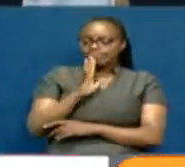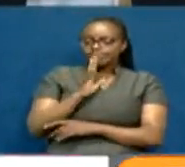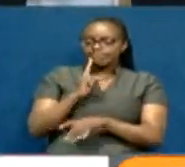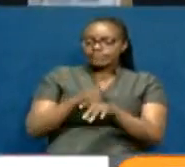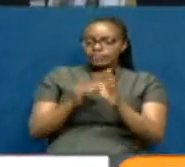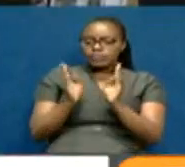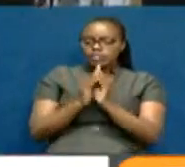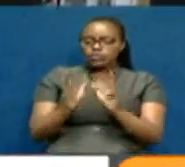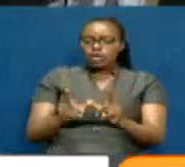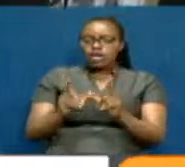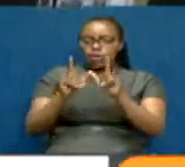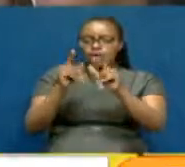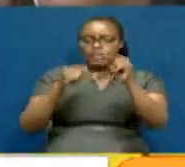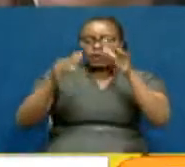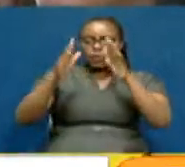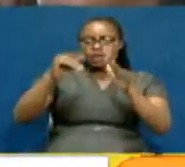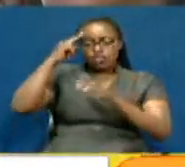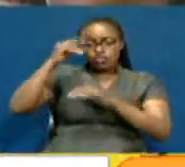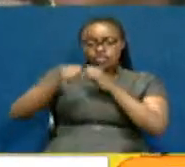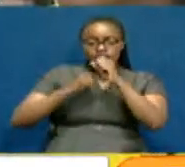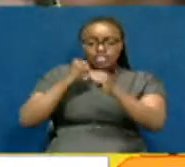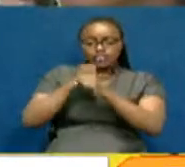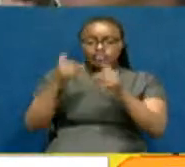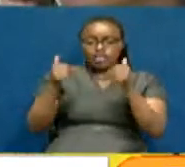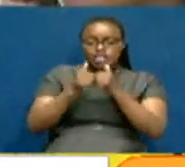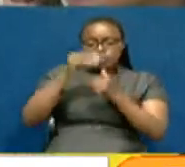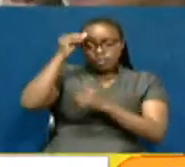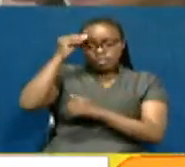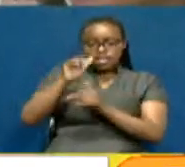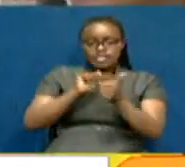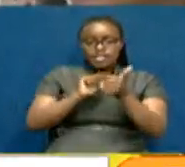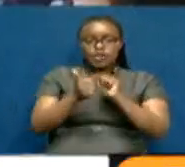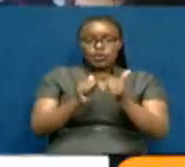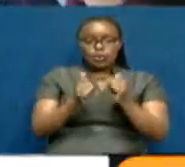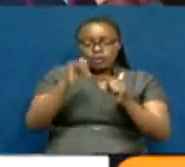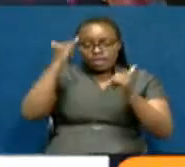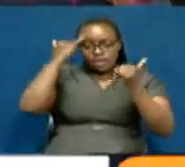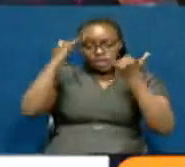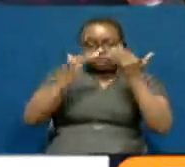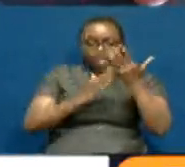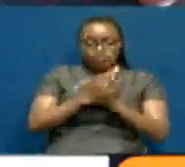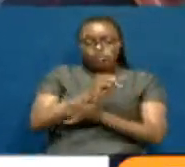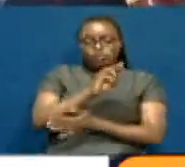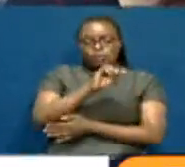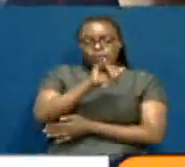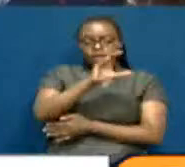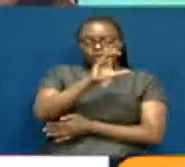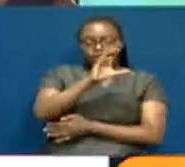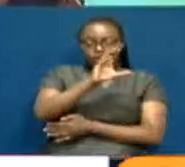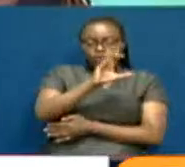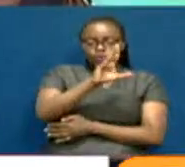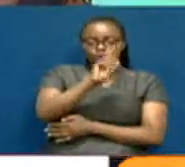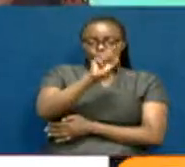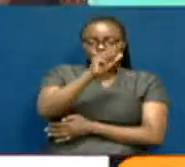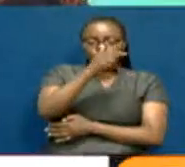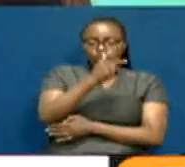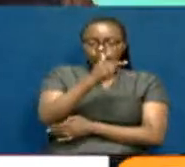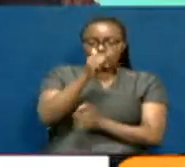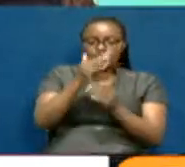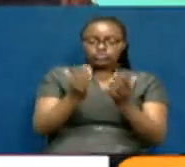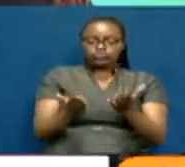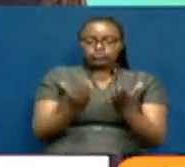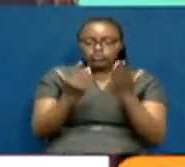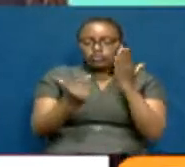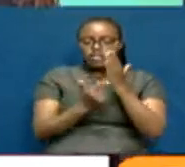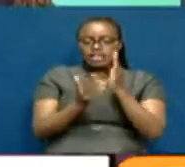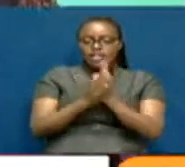ceremony to reward the winner of this year's Game of Learners competition, an initiative of Microsoft Africa Development Center, which seeks to improve digital